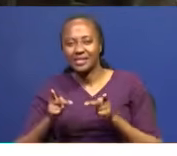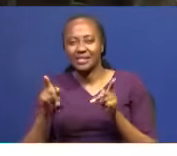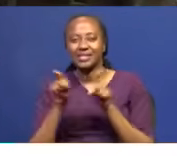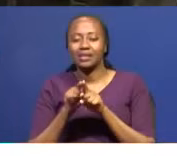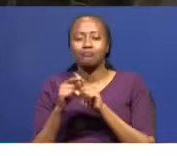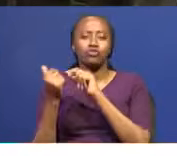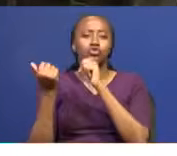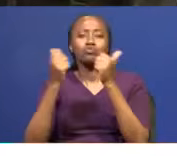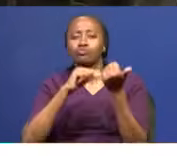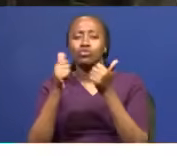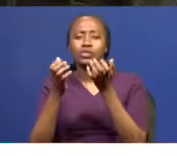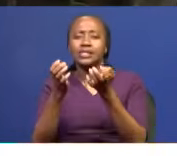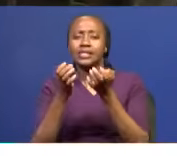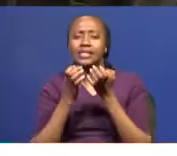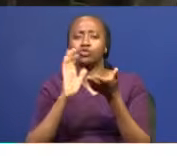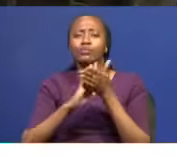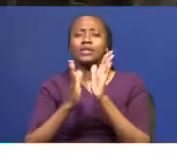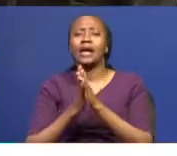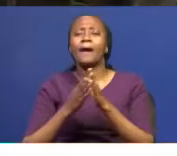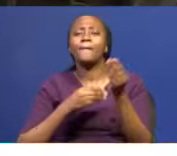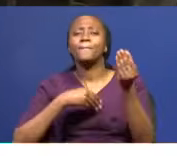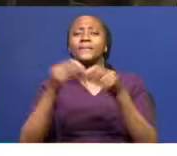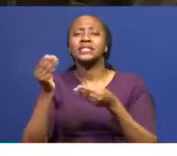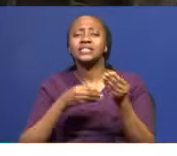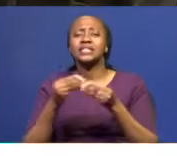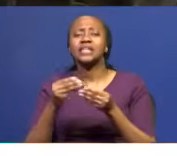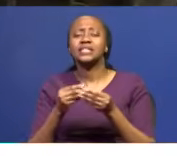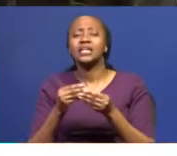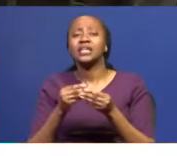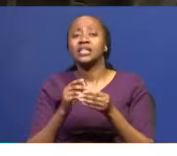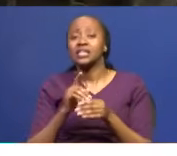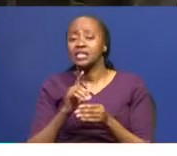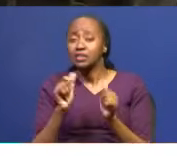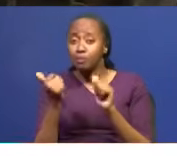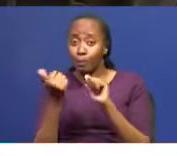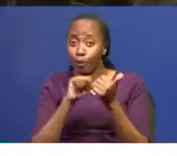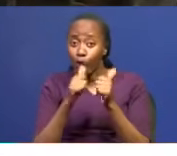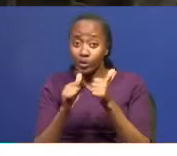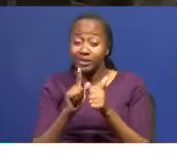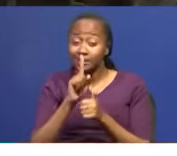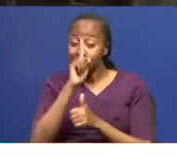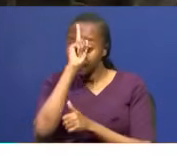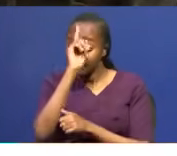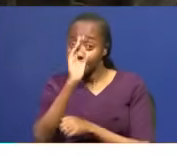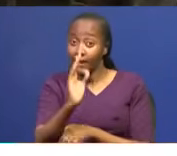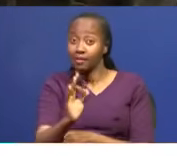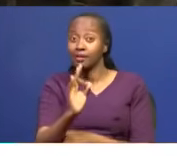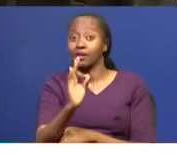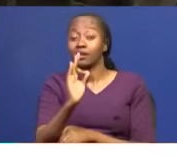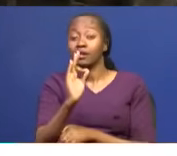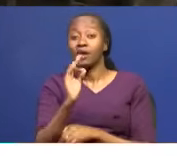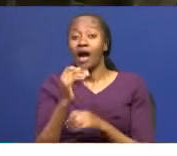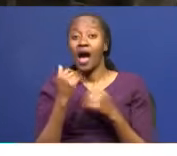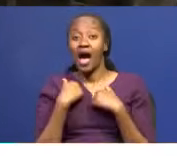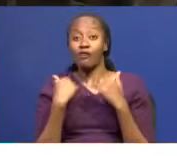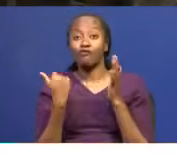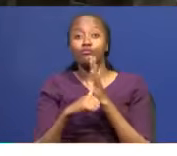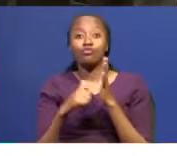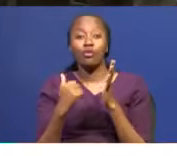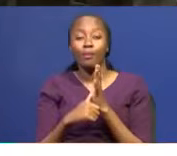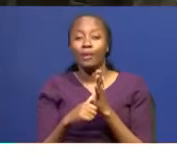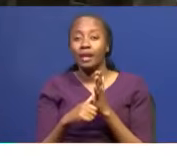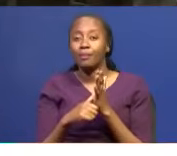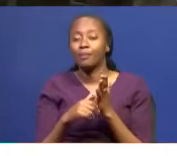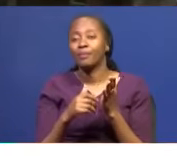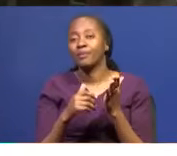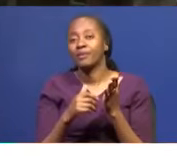a business. Sports should be taken seriously. There would be no issues, and it would be a